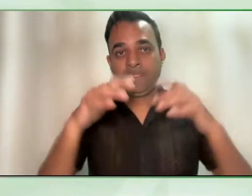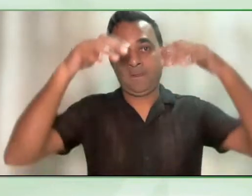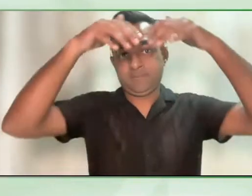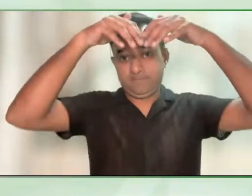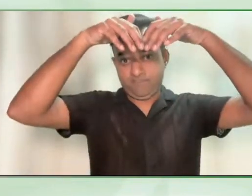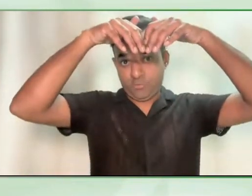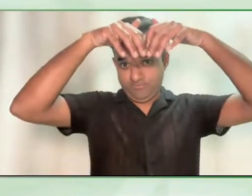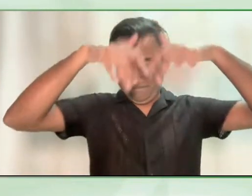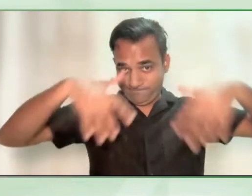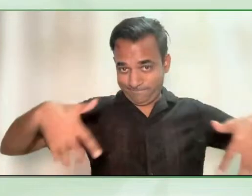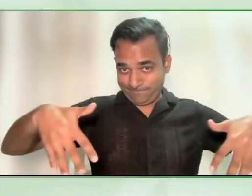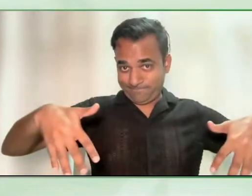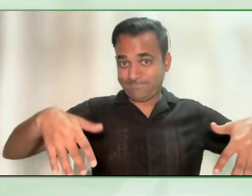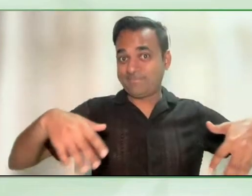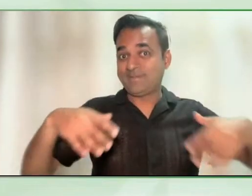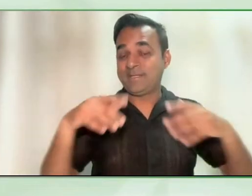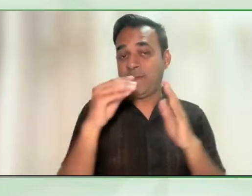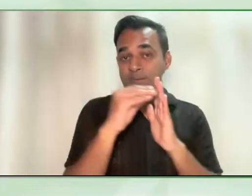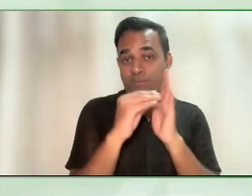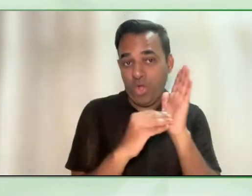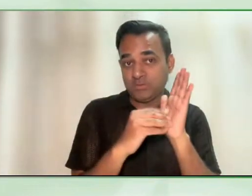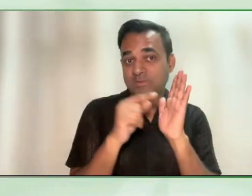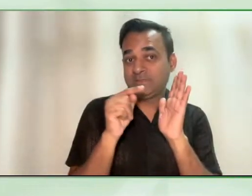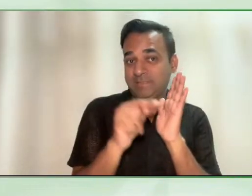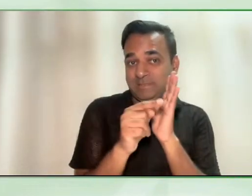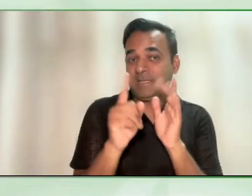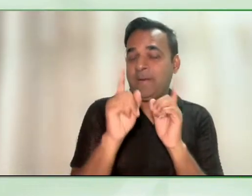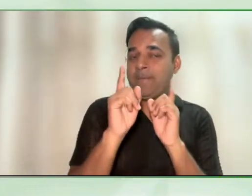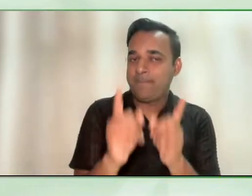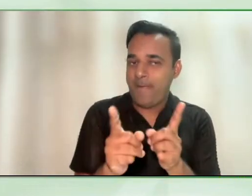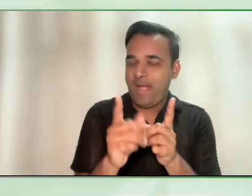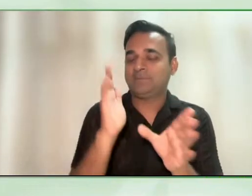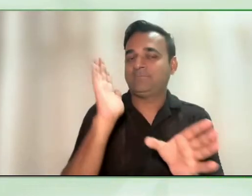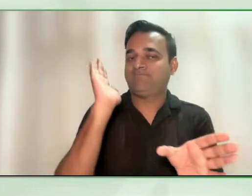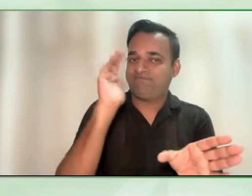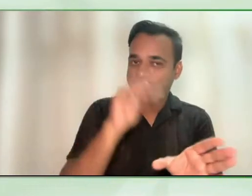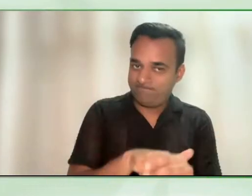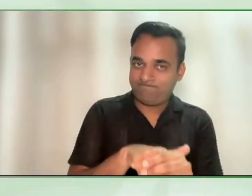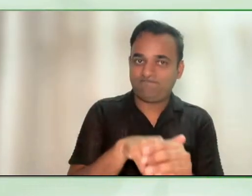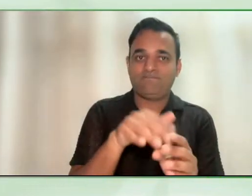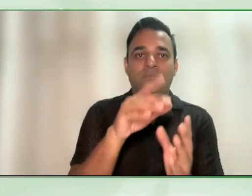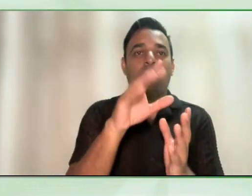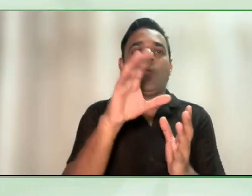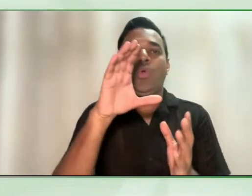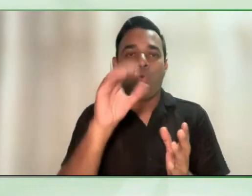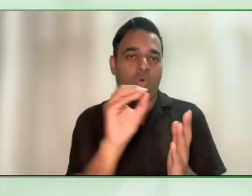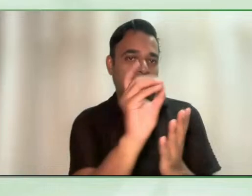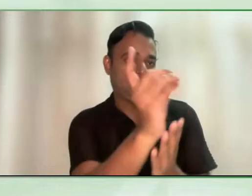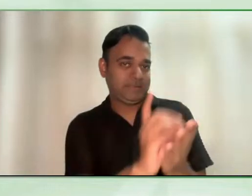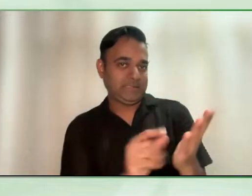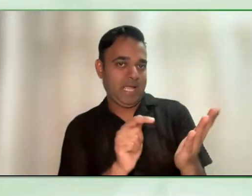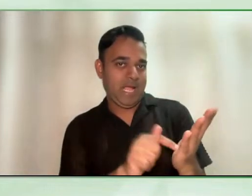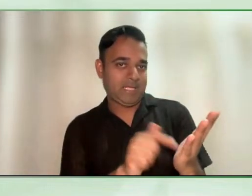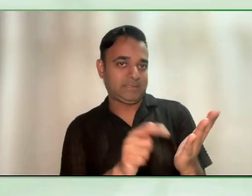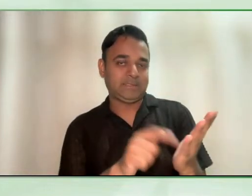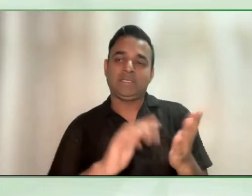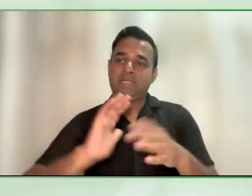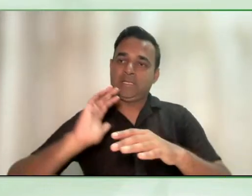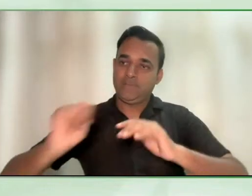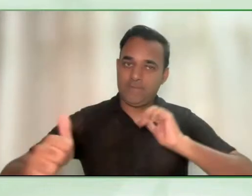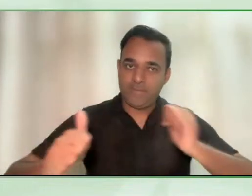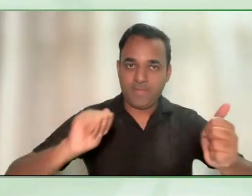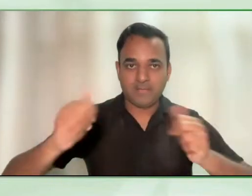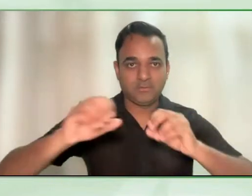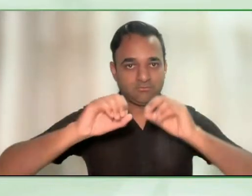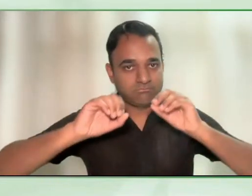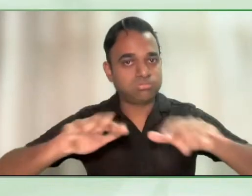the NGOs who work on climate change to include people with disabilities so that we have greater knowledge base and better